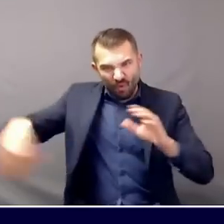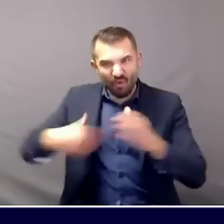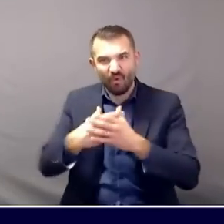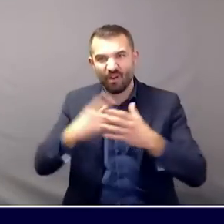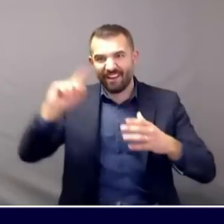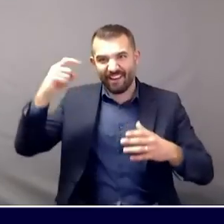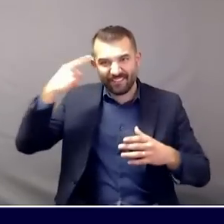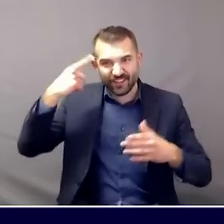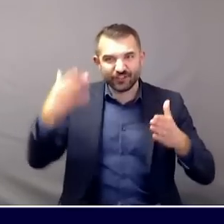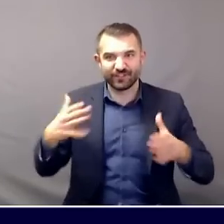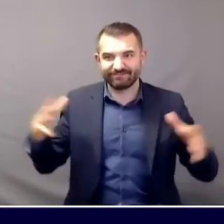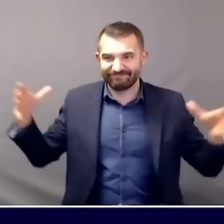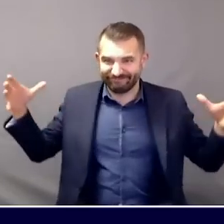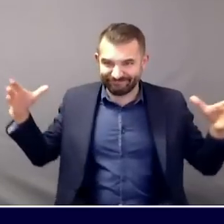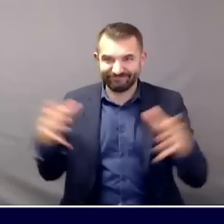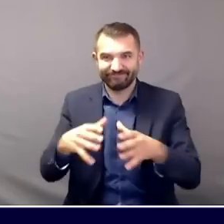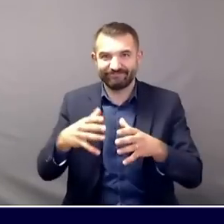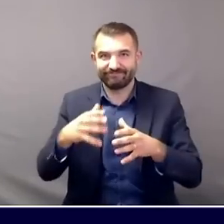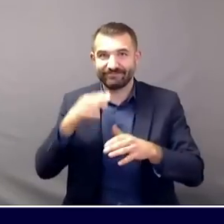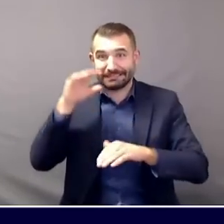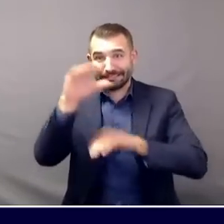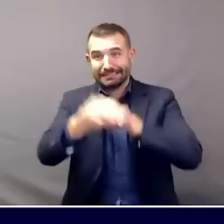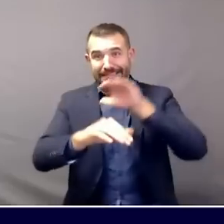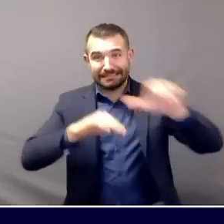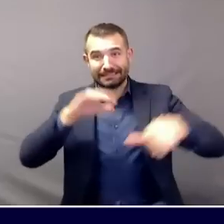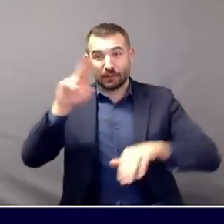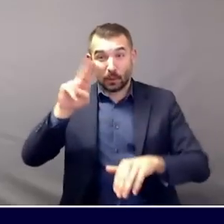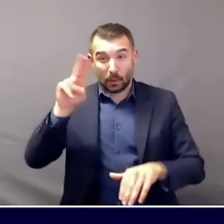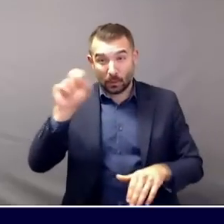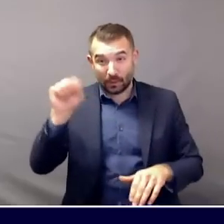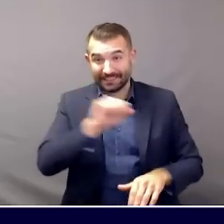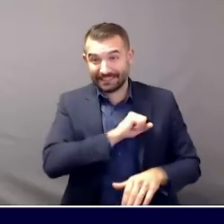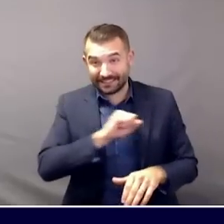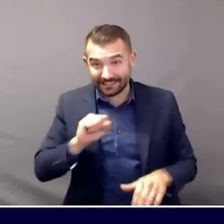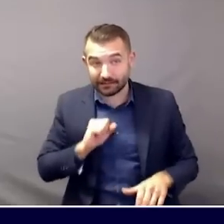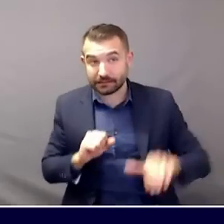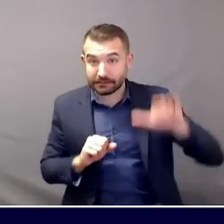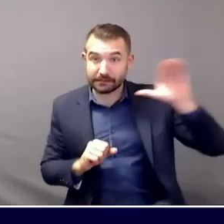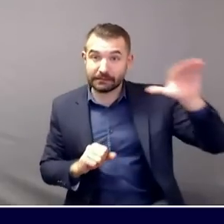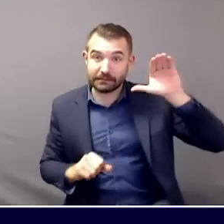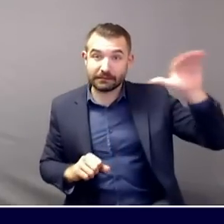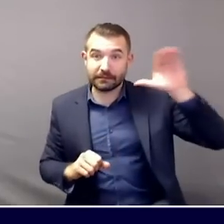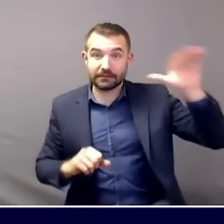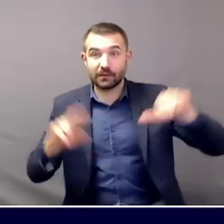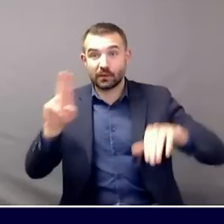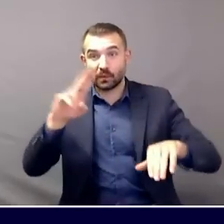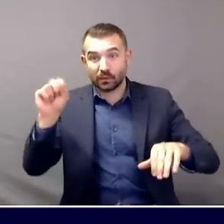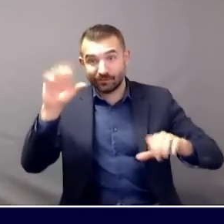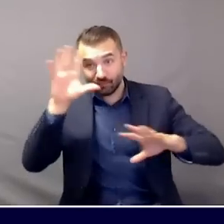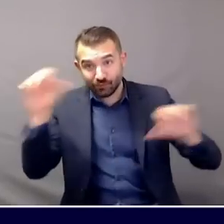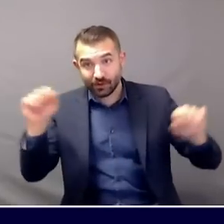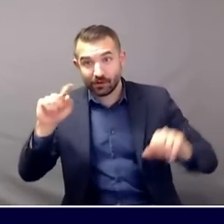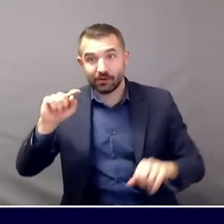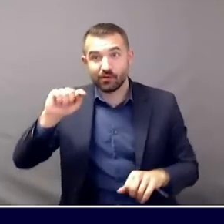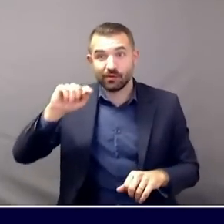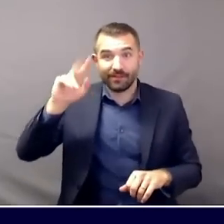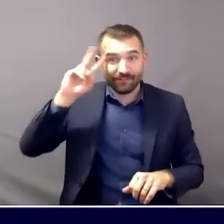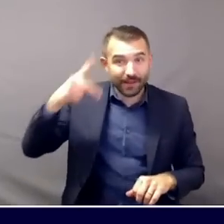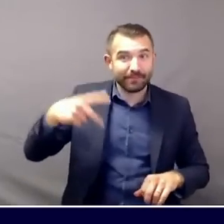Senate, the current United States Senate, the current administration in Washington, pass a stimulus